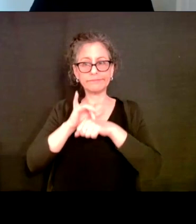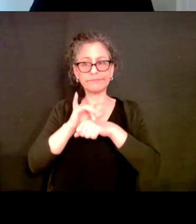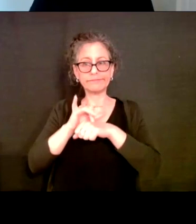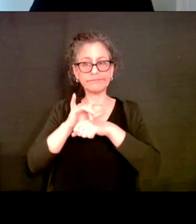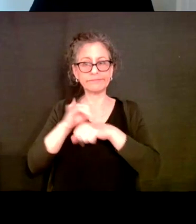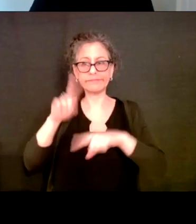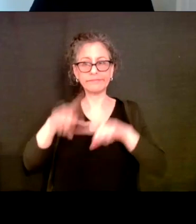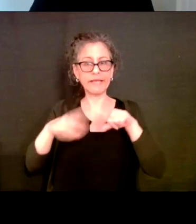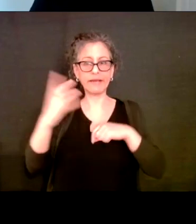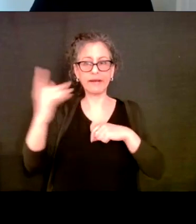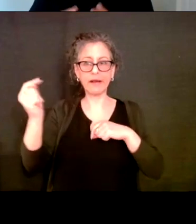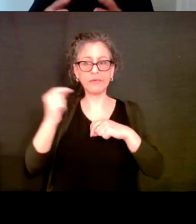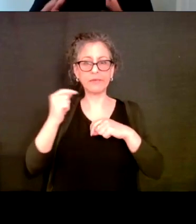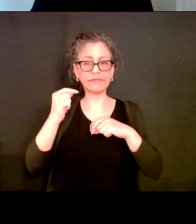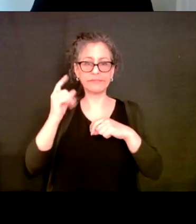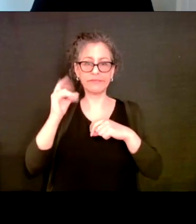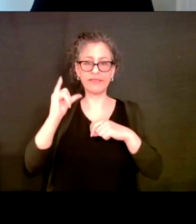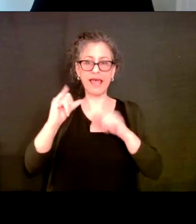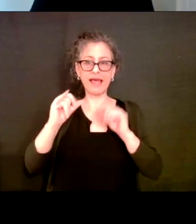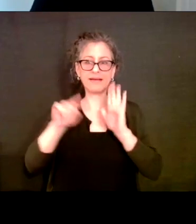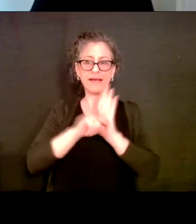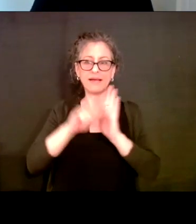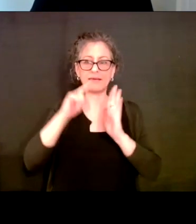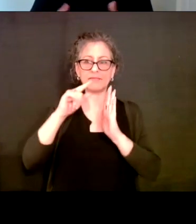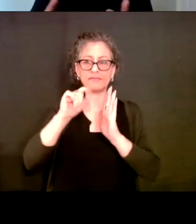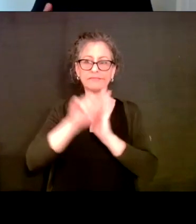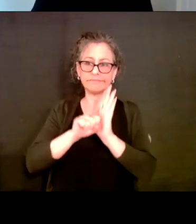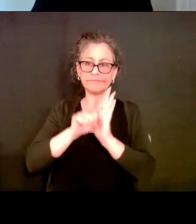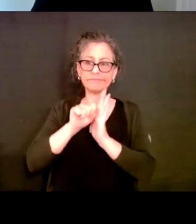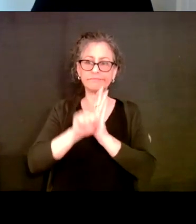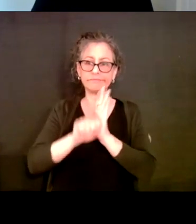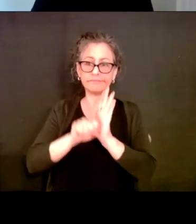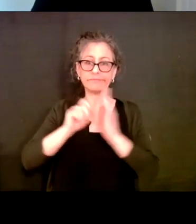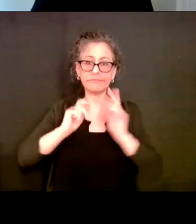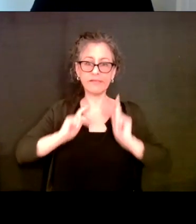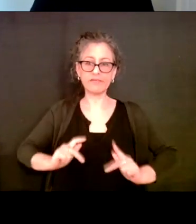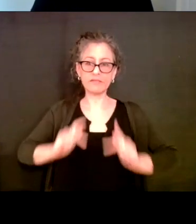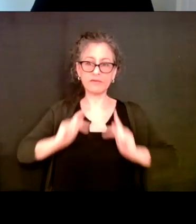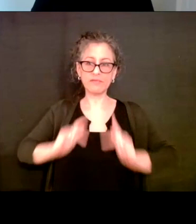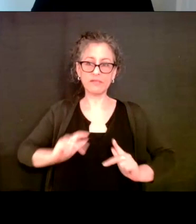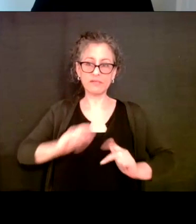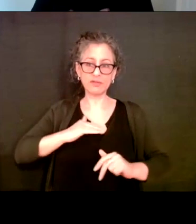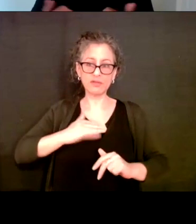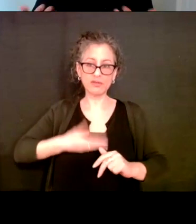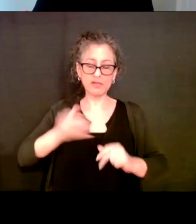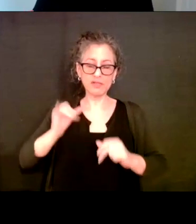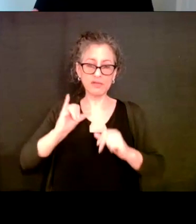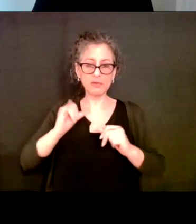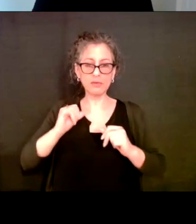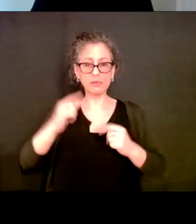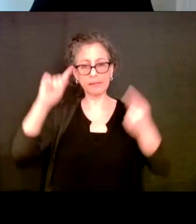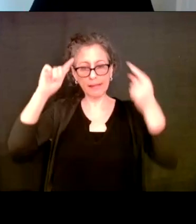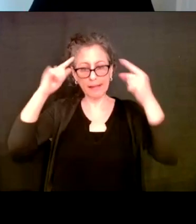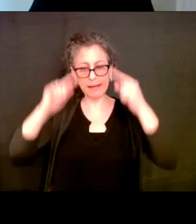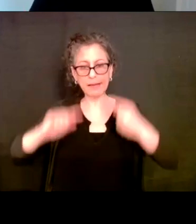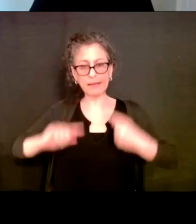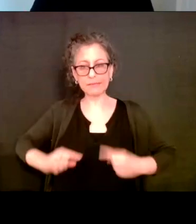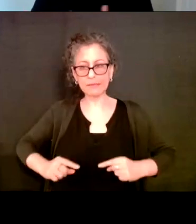cycle of negativity. Certainly physical distress, headaches, upset stomach,